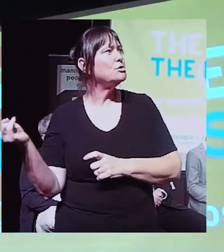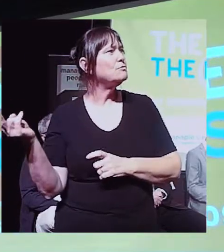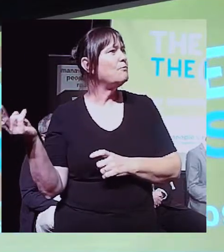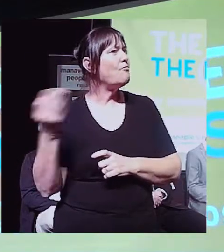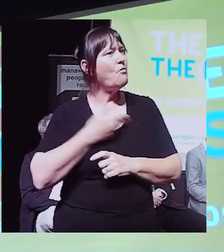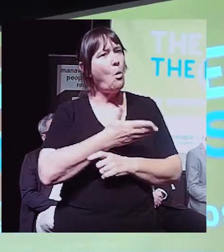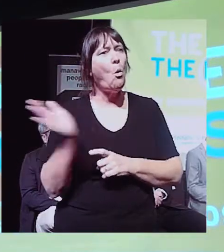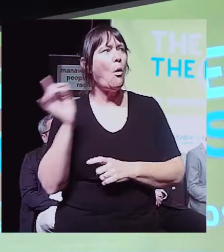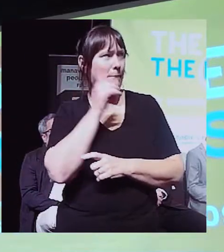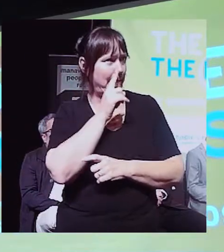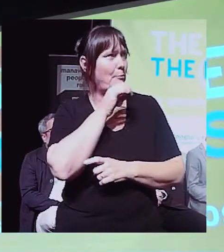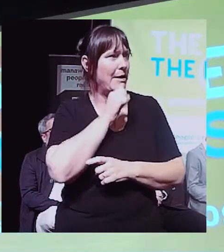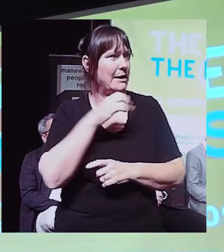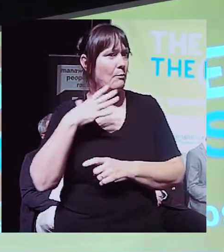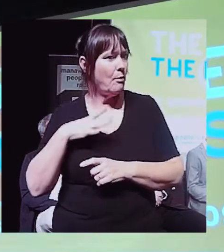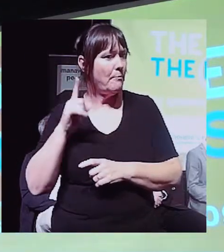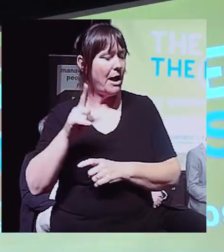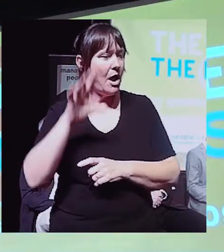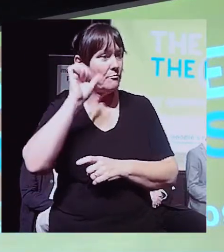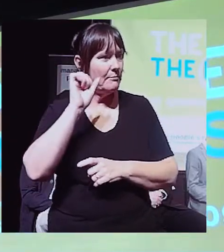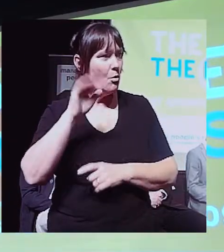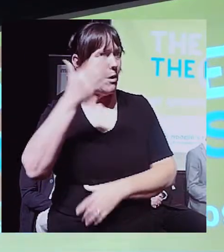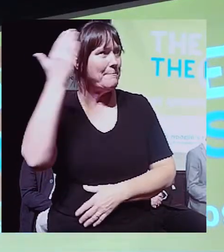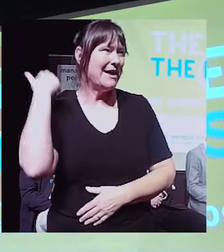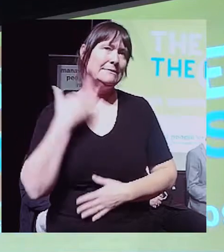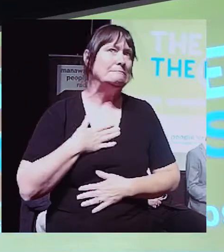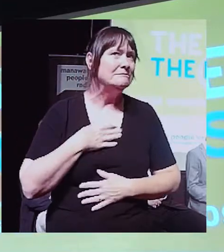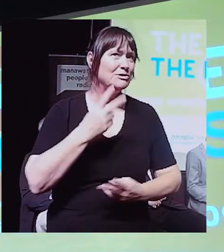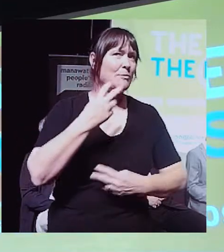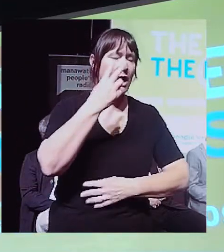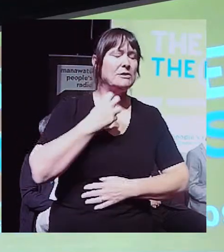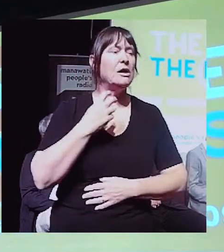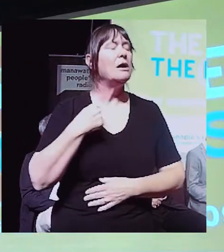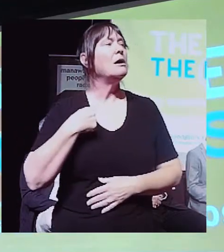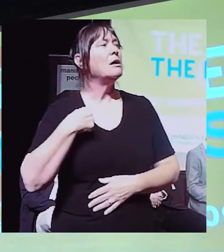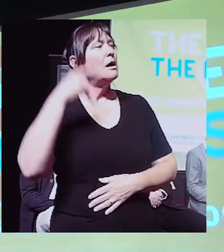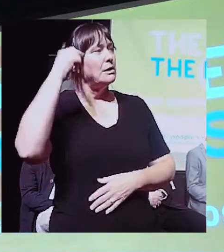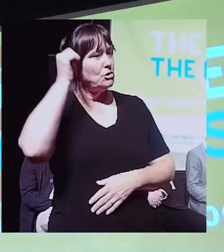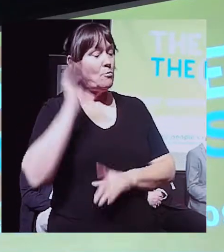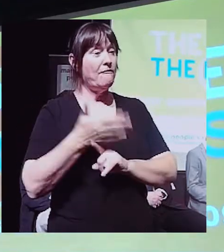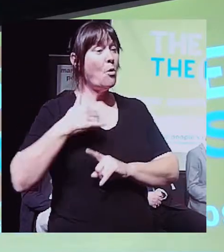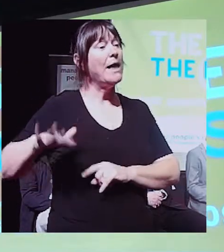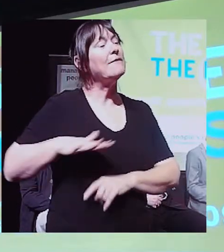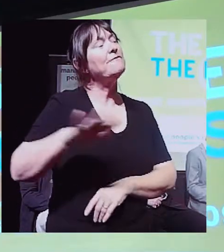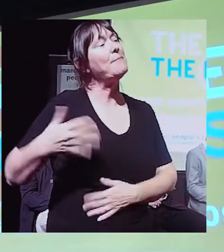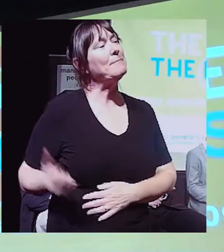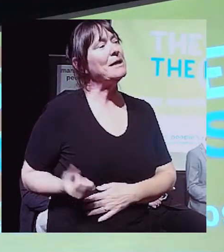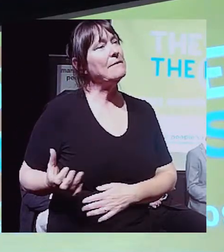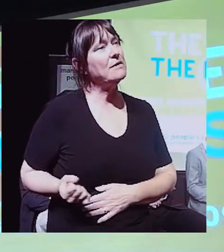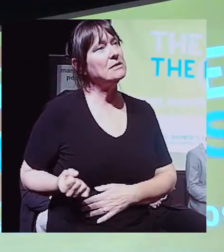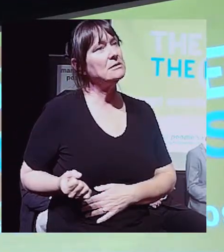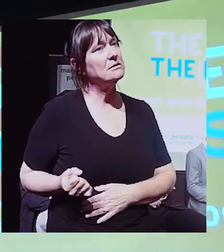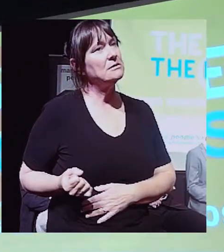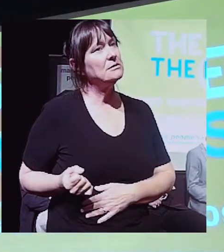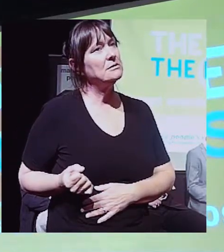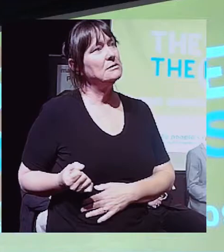society. I do, however, remember the days, and I'm showing my age, where there was a family benefit. And that family benefit really